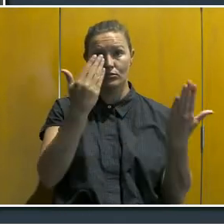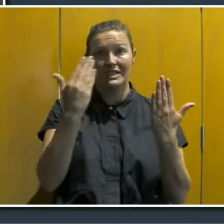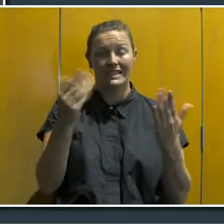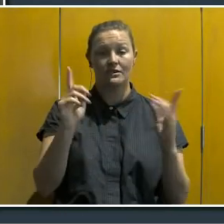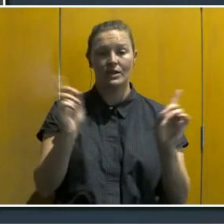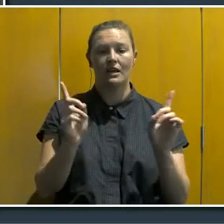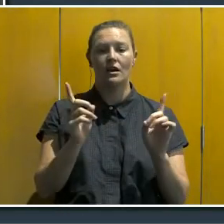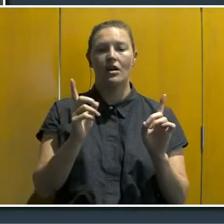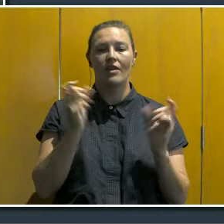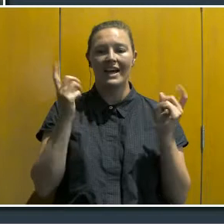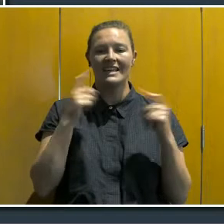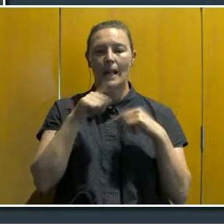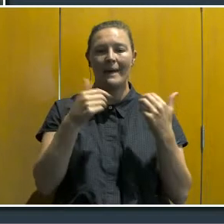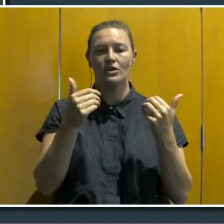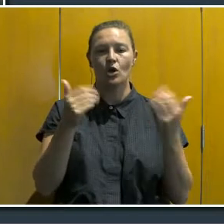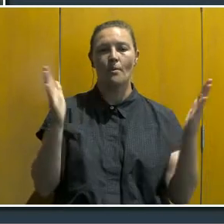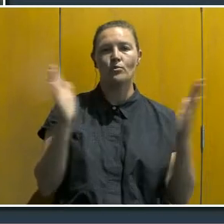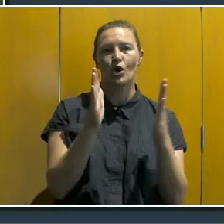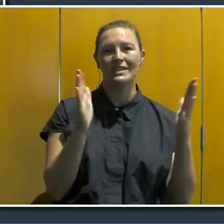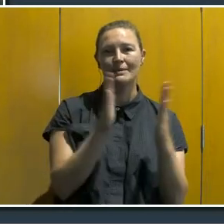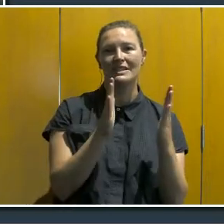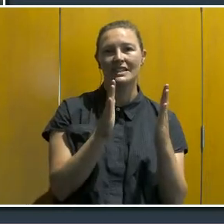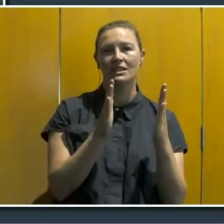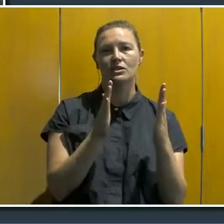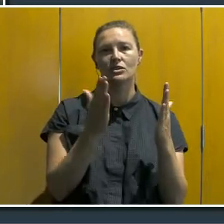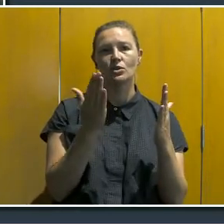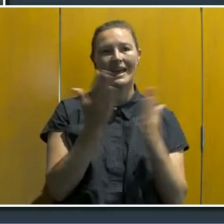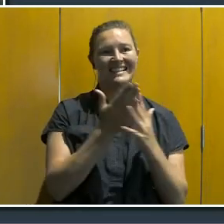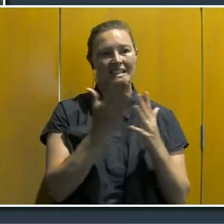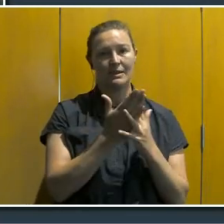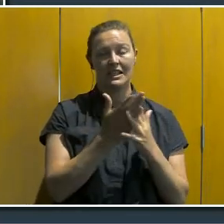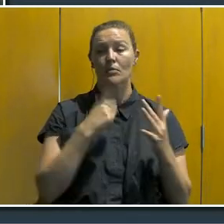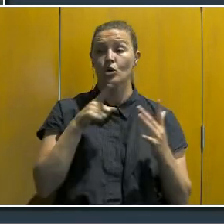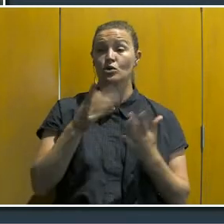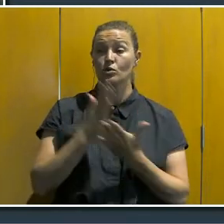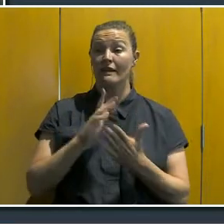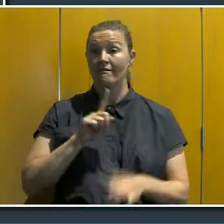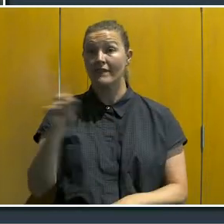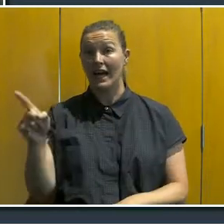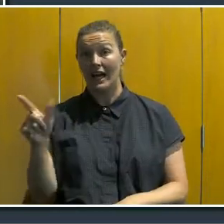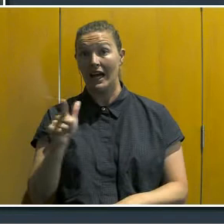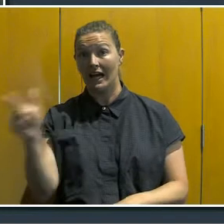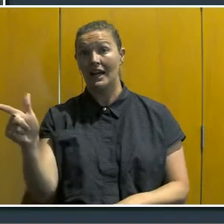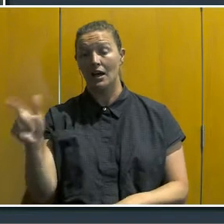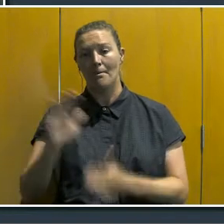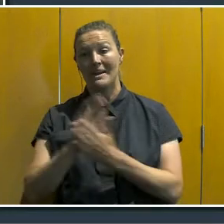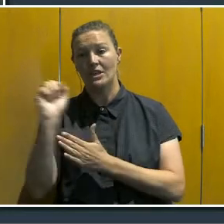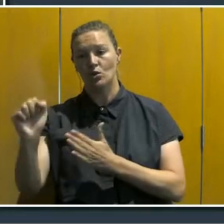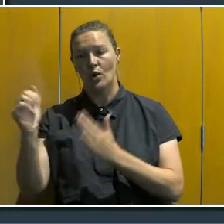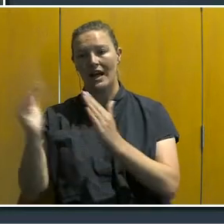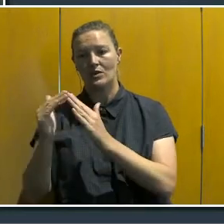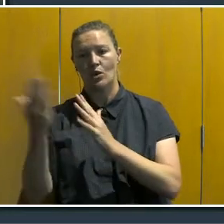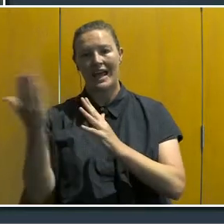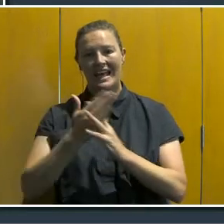of proximity to accessibility. So because you live further away, is your household's access to the